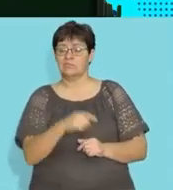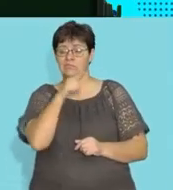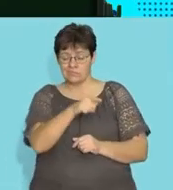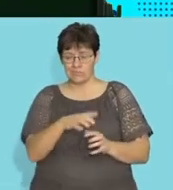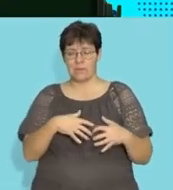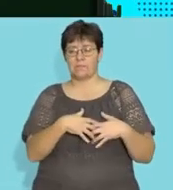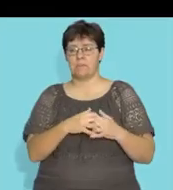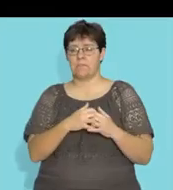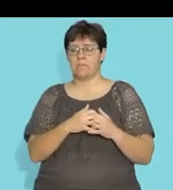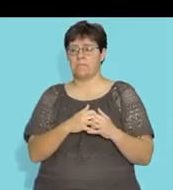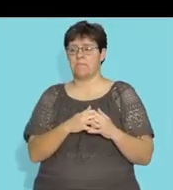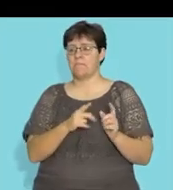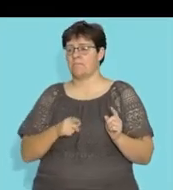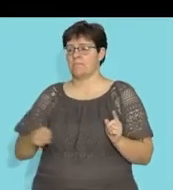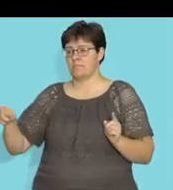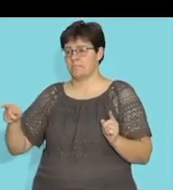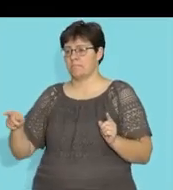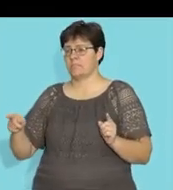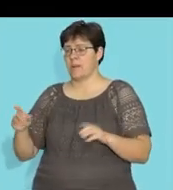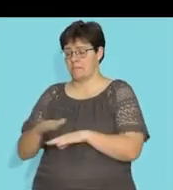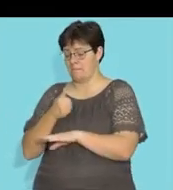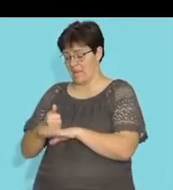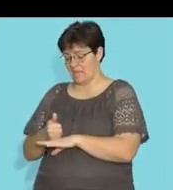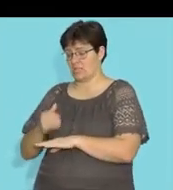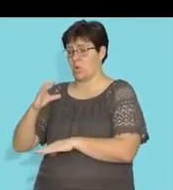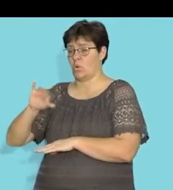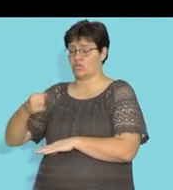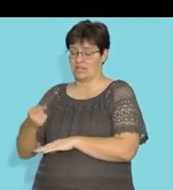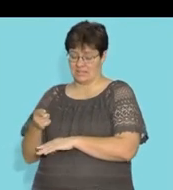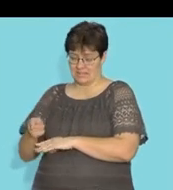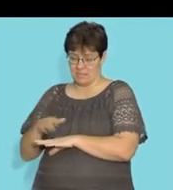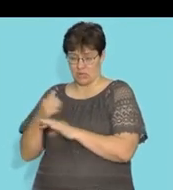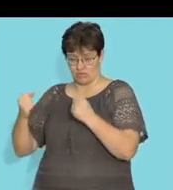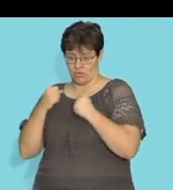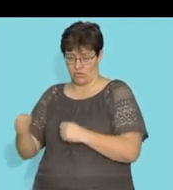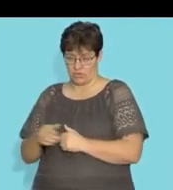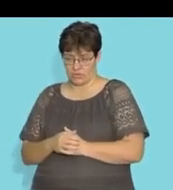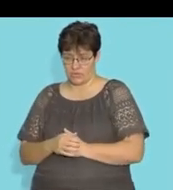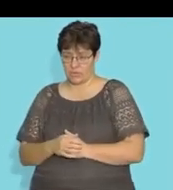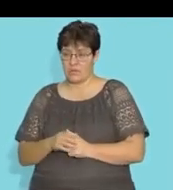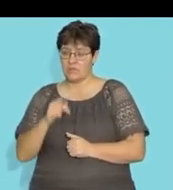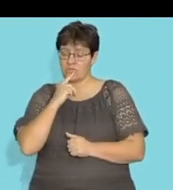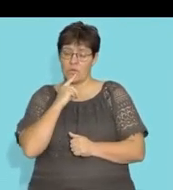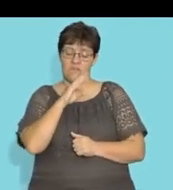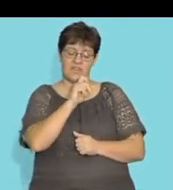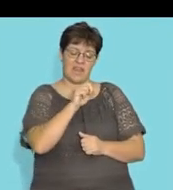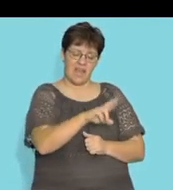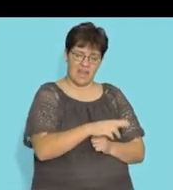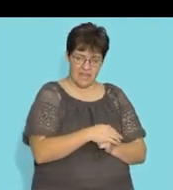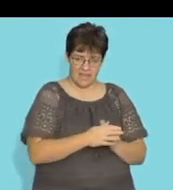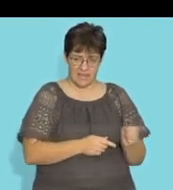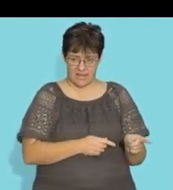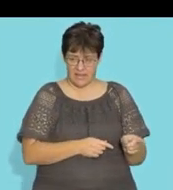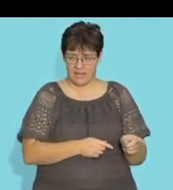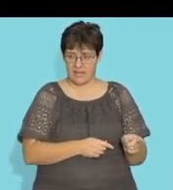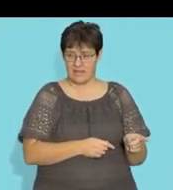will obviously form a strong conjugate base. So if you look at your vinegar